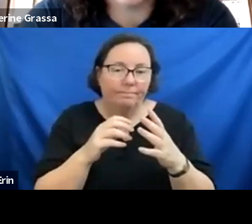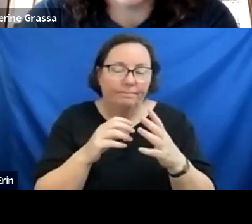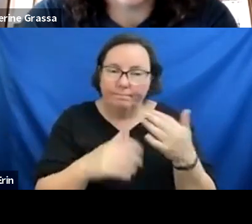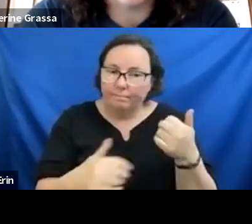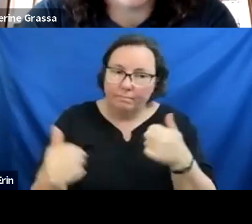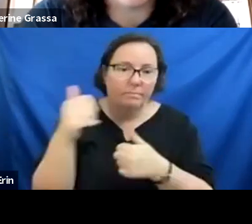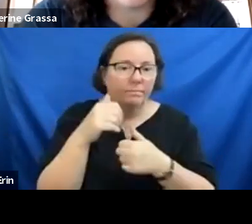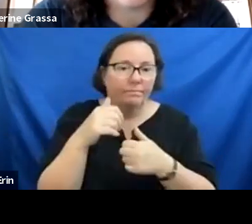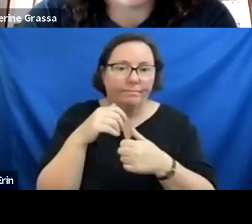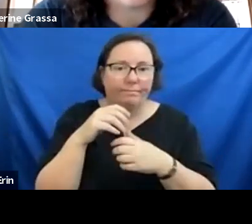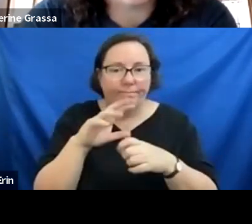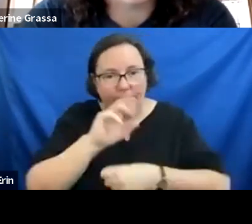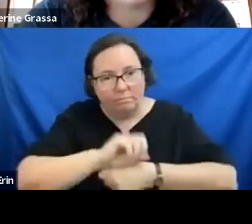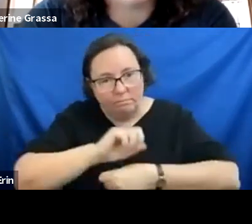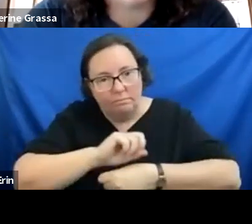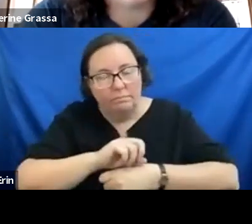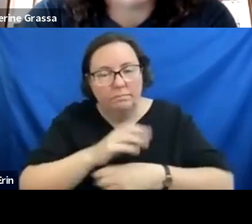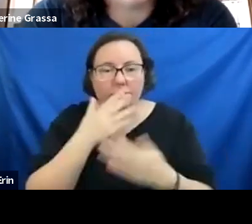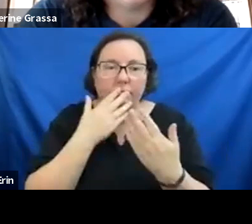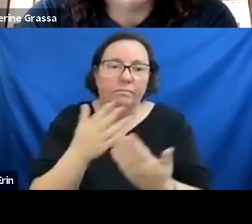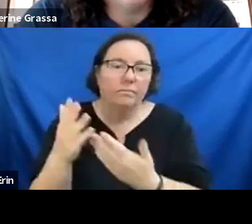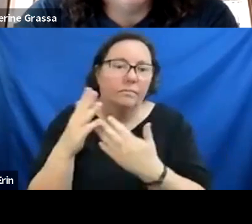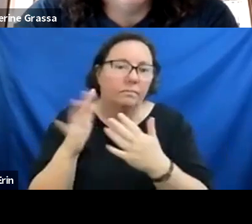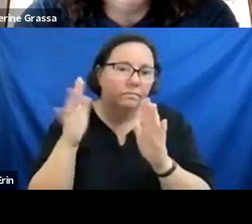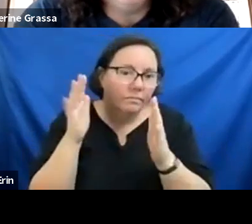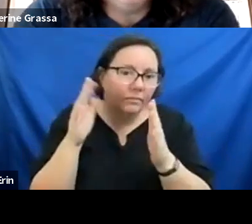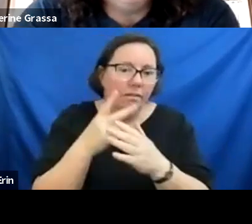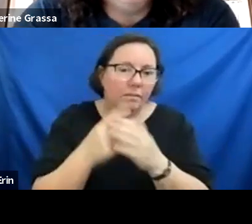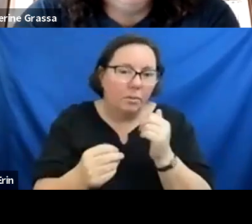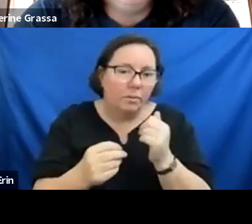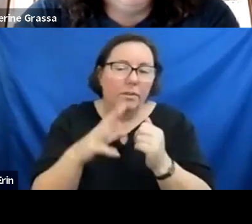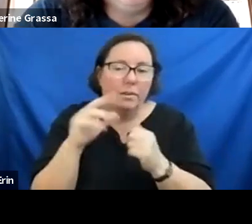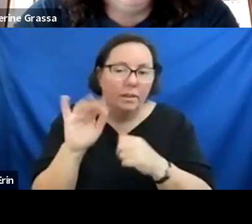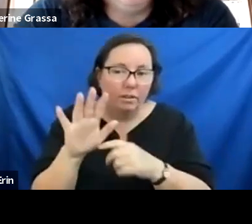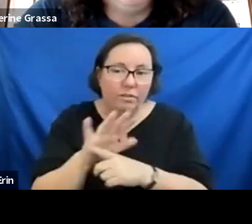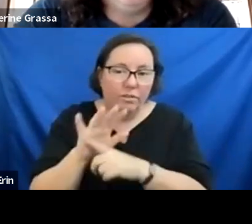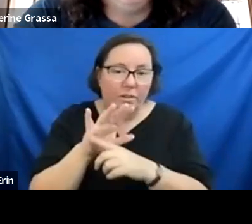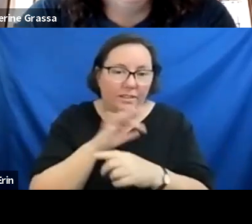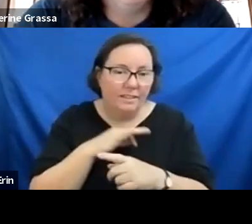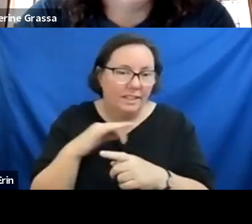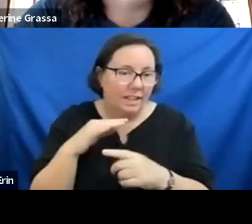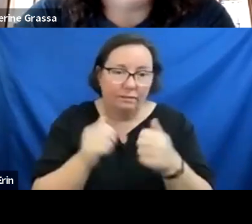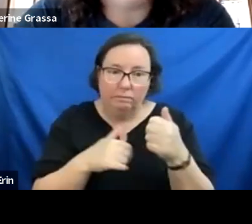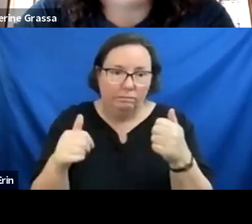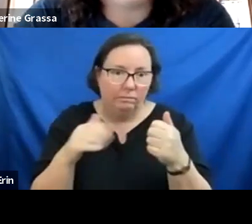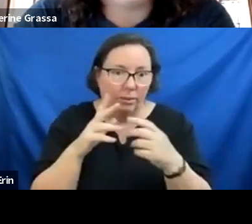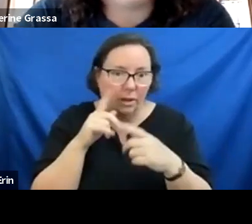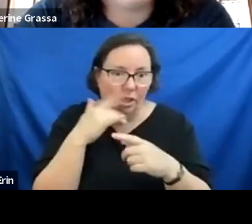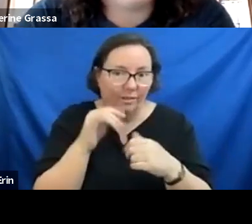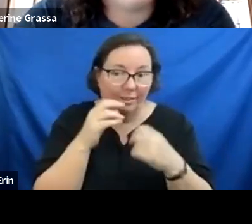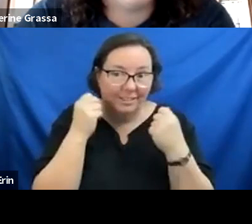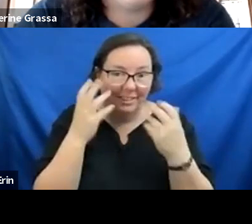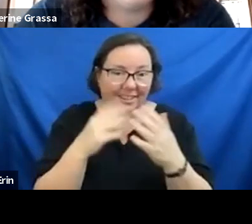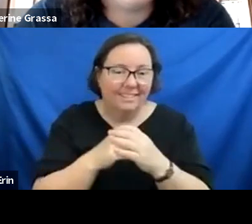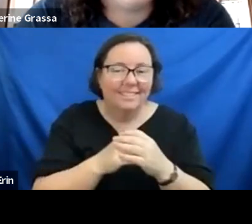and beyond. So kudos to both of you and your staff, whatever that may look like.